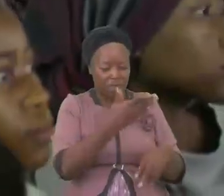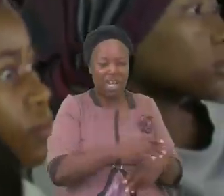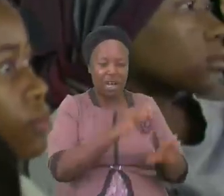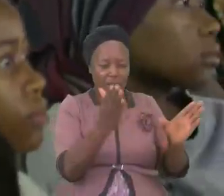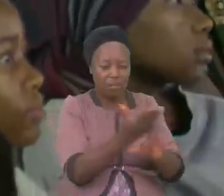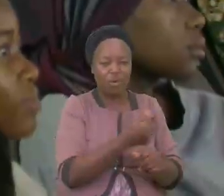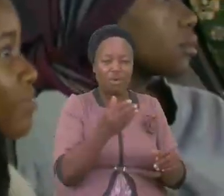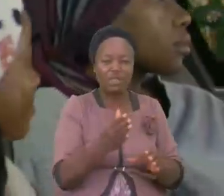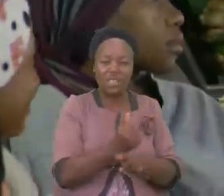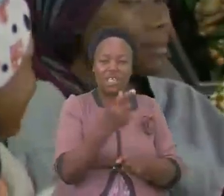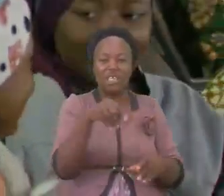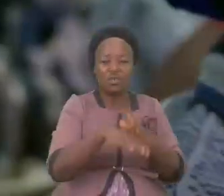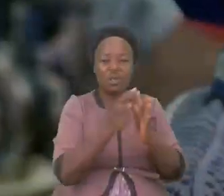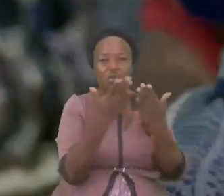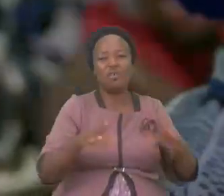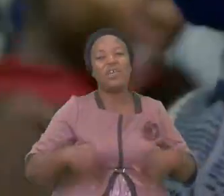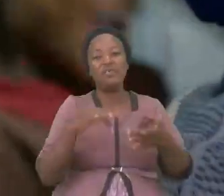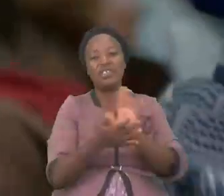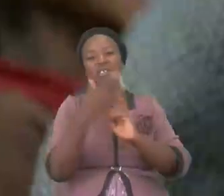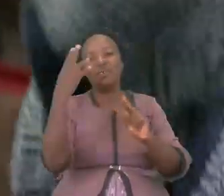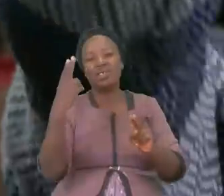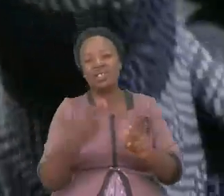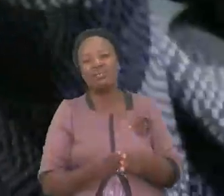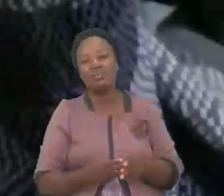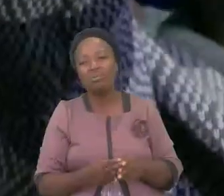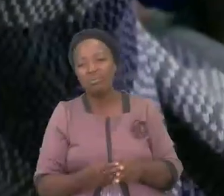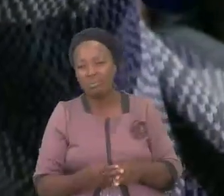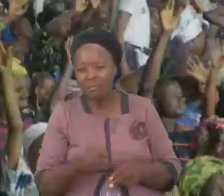Am I talking to somebody there today?